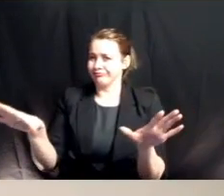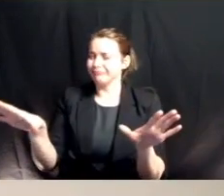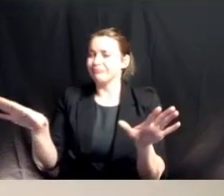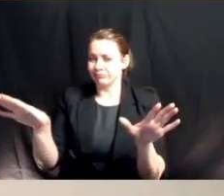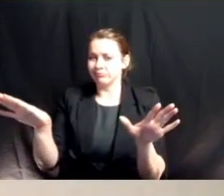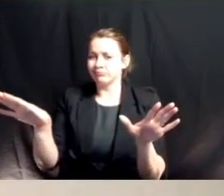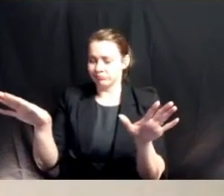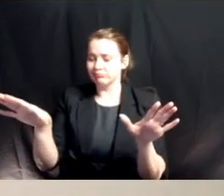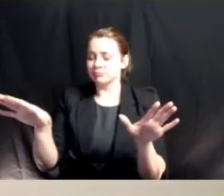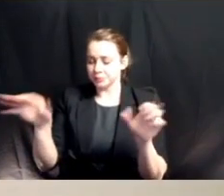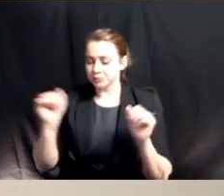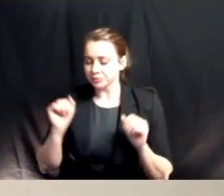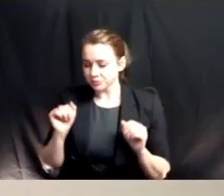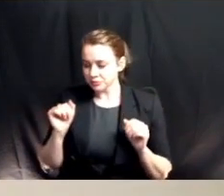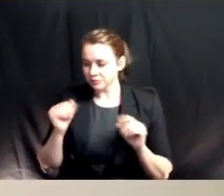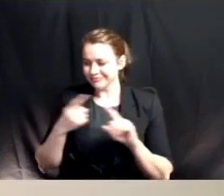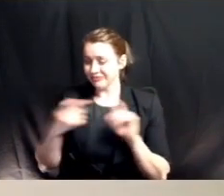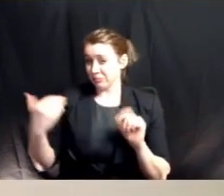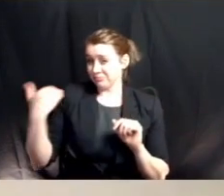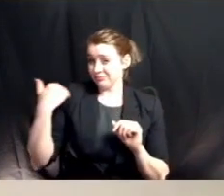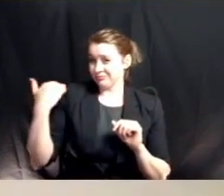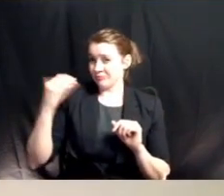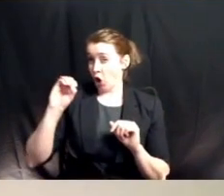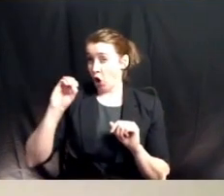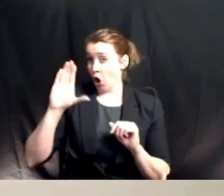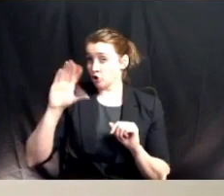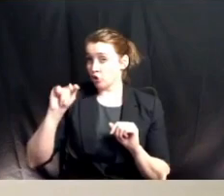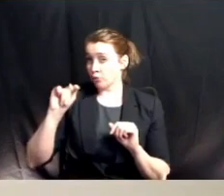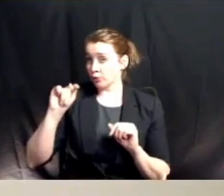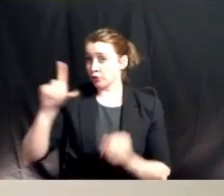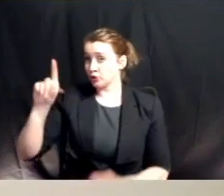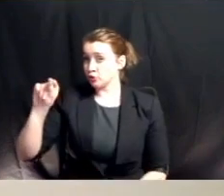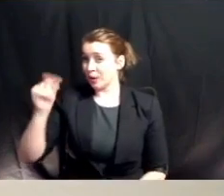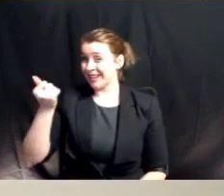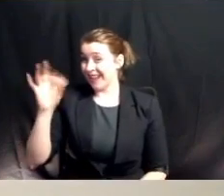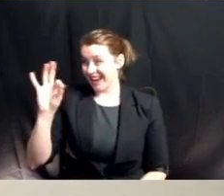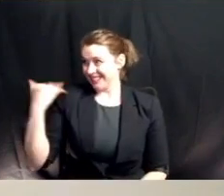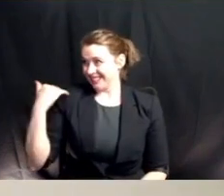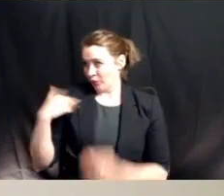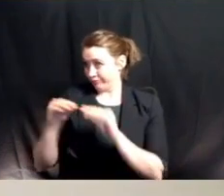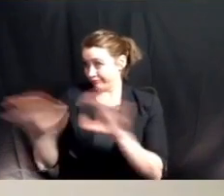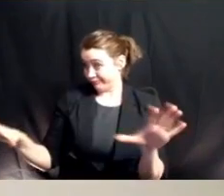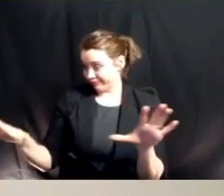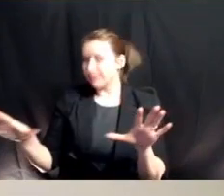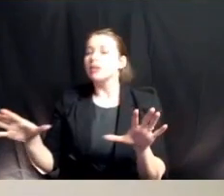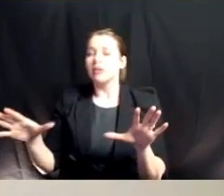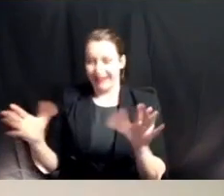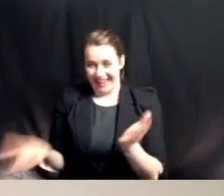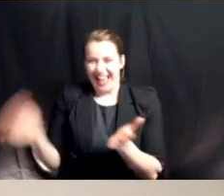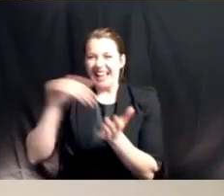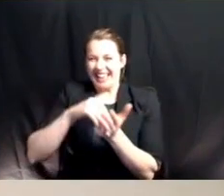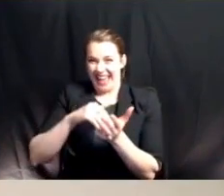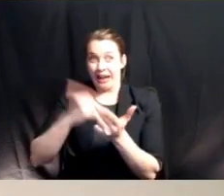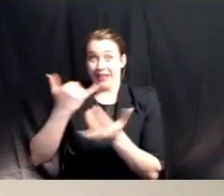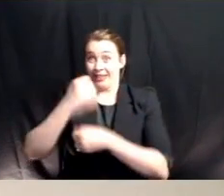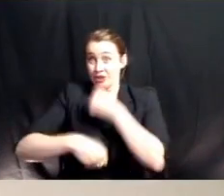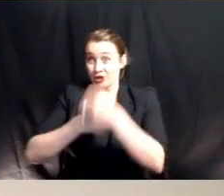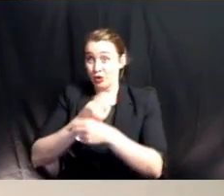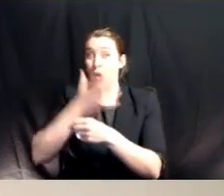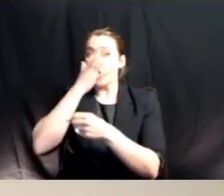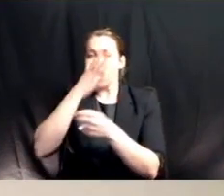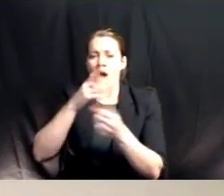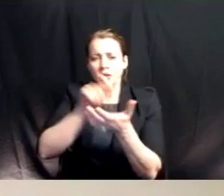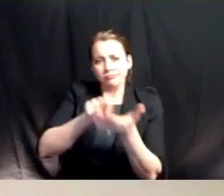of 19, and we are looking forward to putting out the next one in